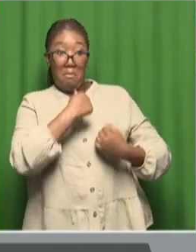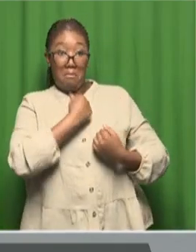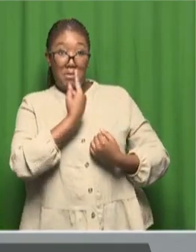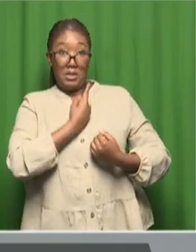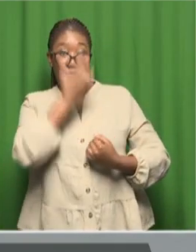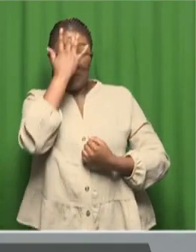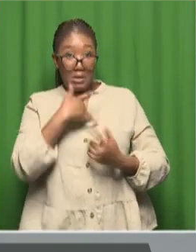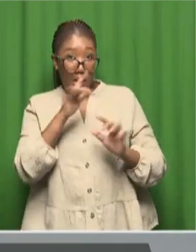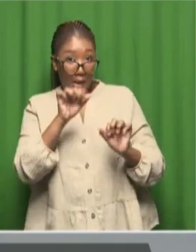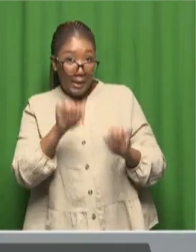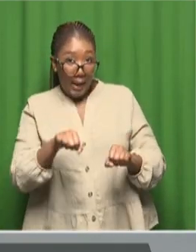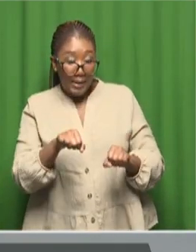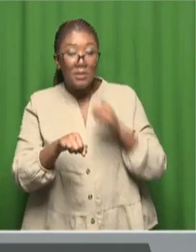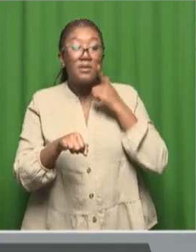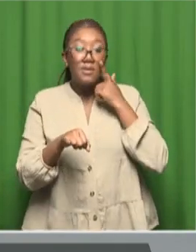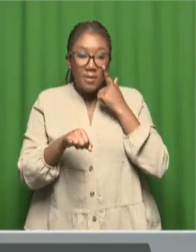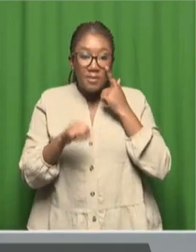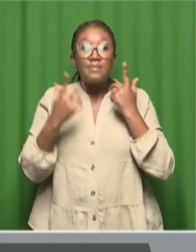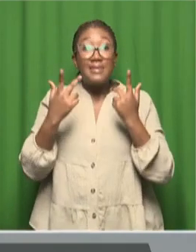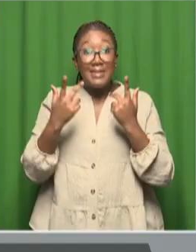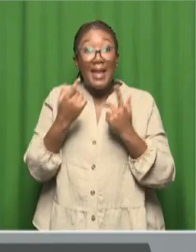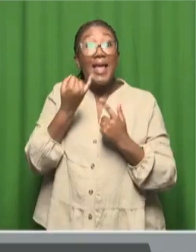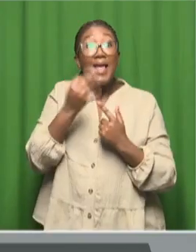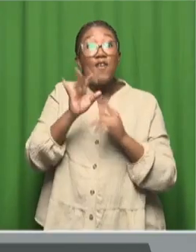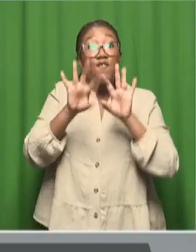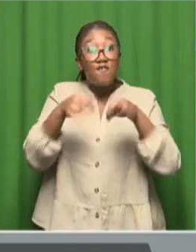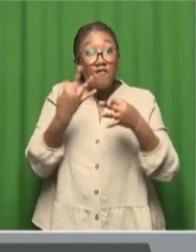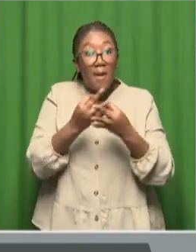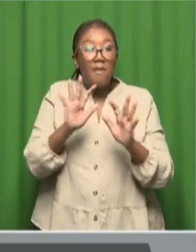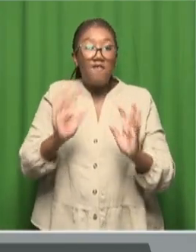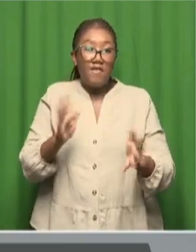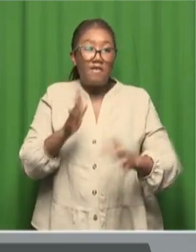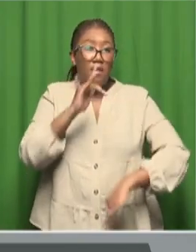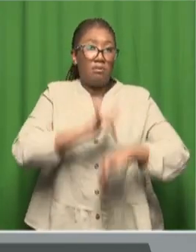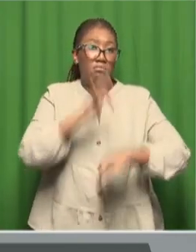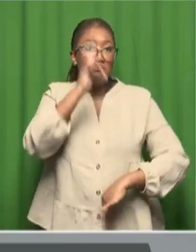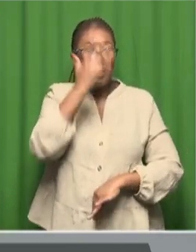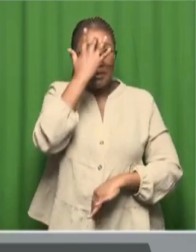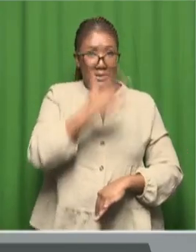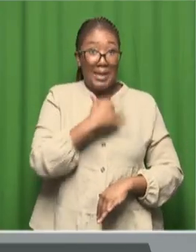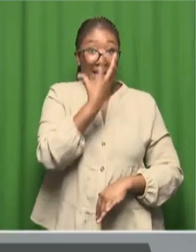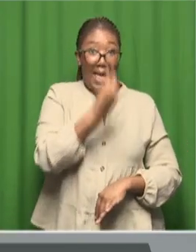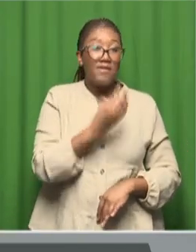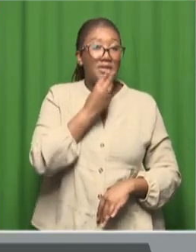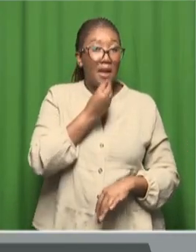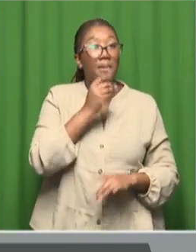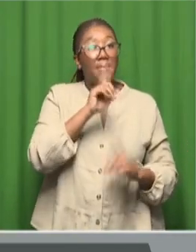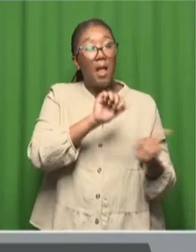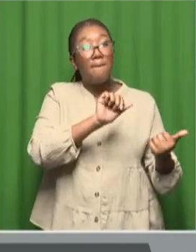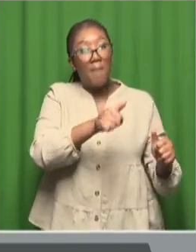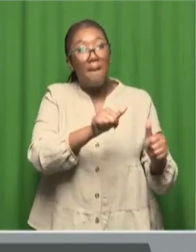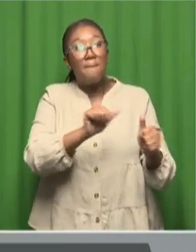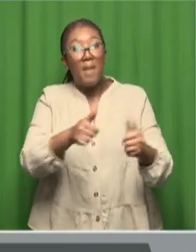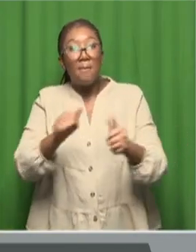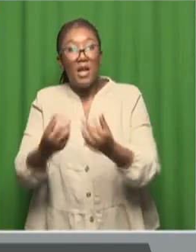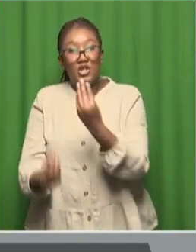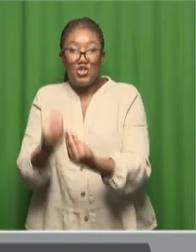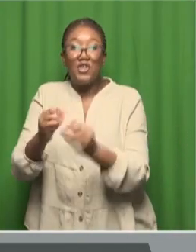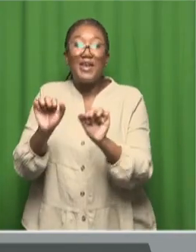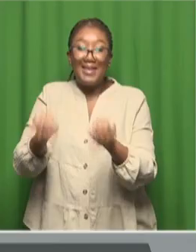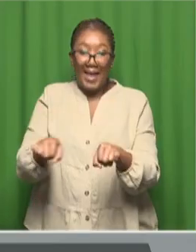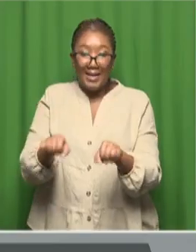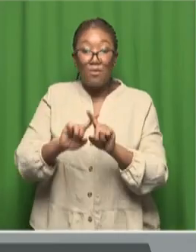history, it does confer a higher risk for you, but okay. There are multiple risk factors. So there's actually 4 types